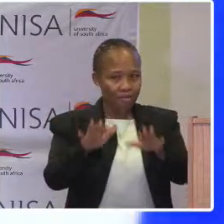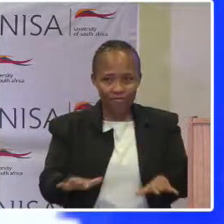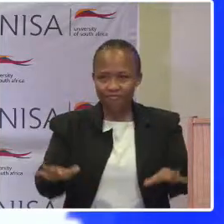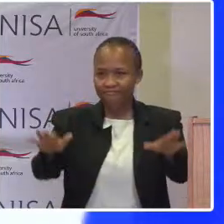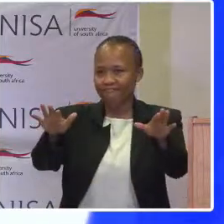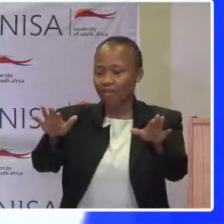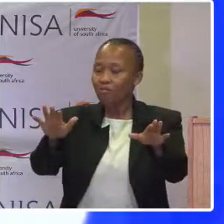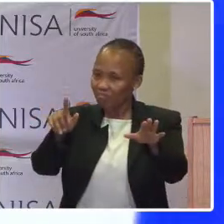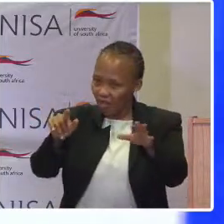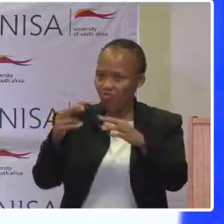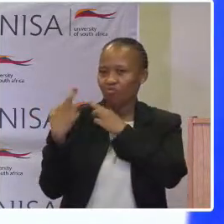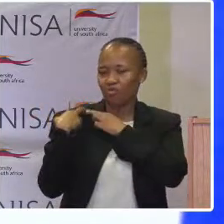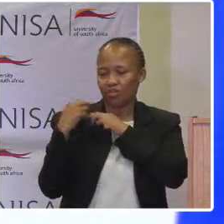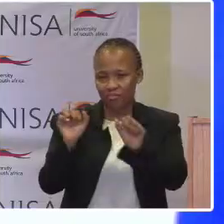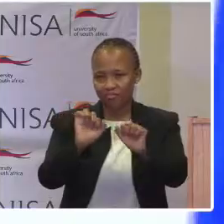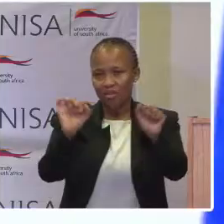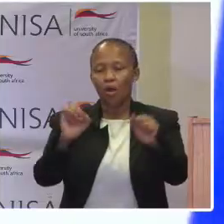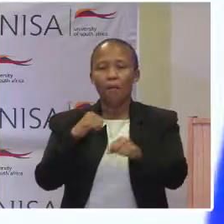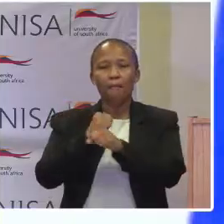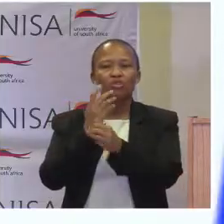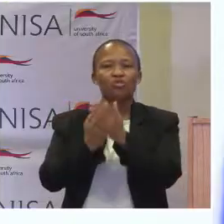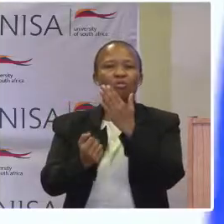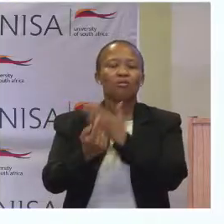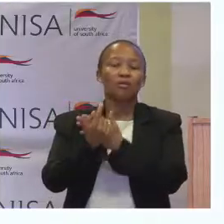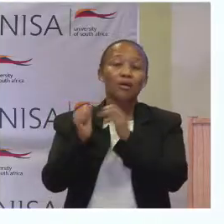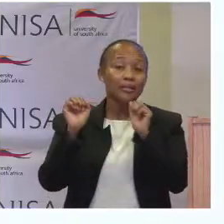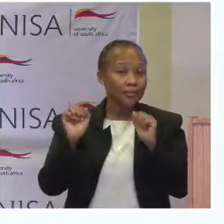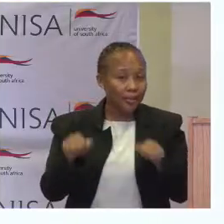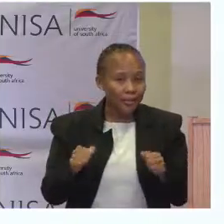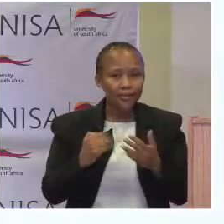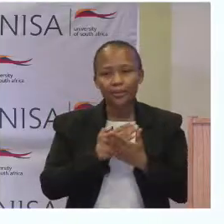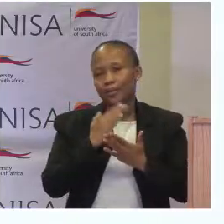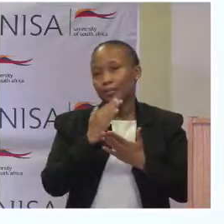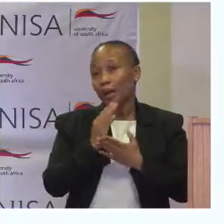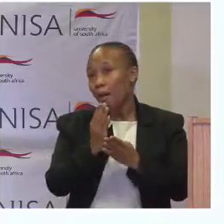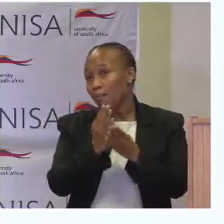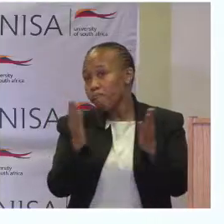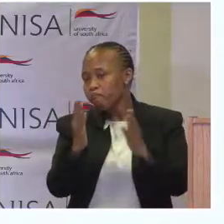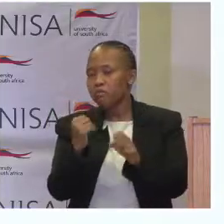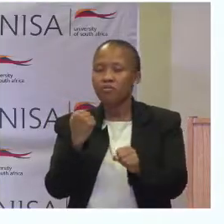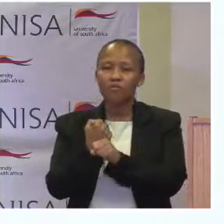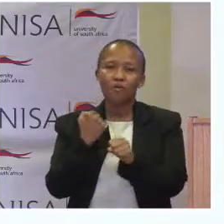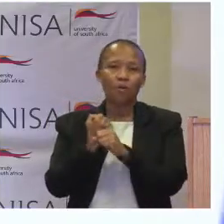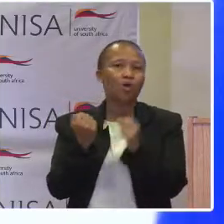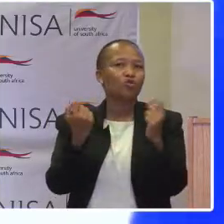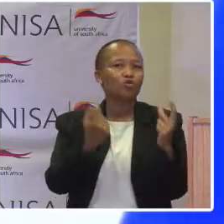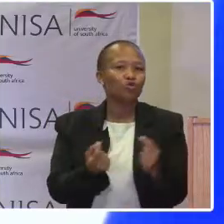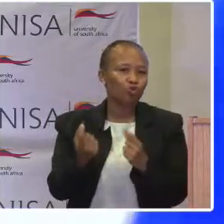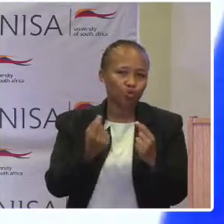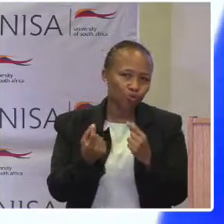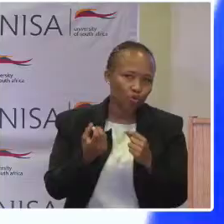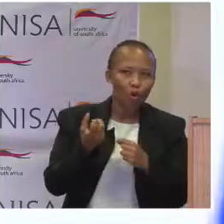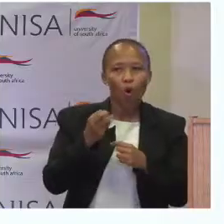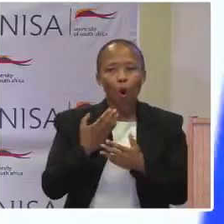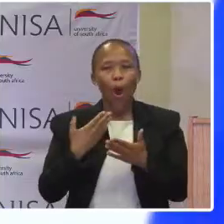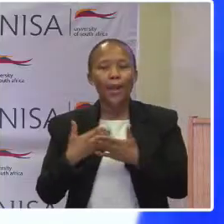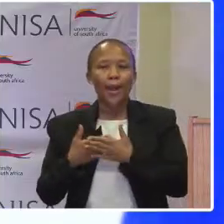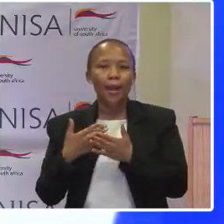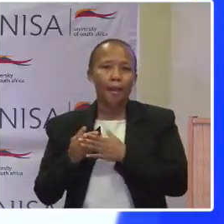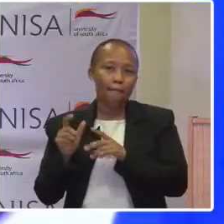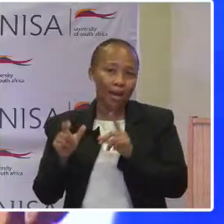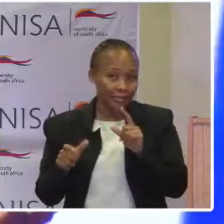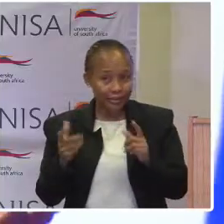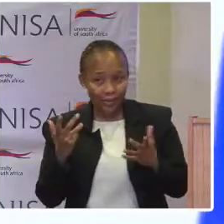happen, either as the ones that are on the ground doing the work or as enablers. Which one are